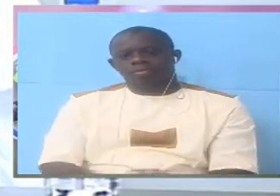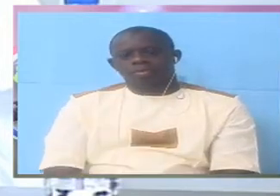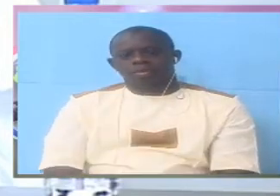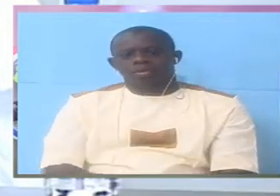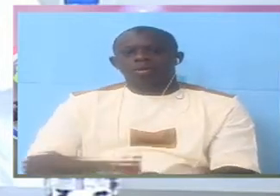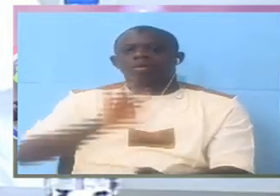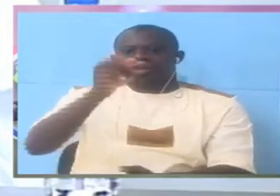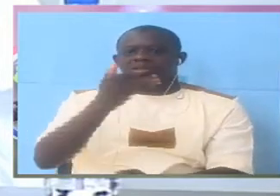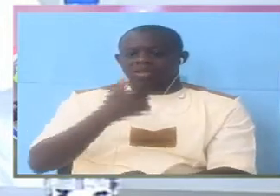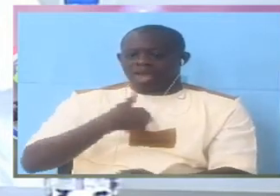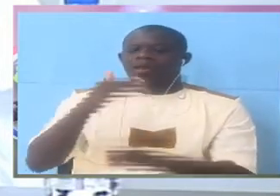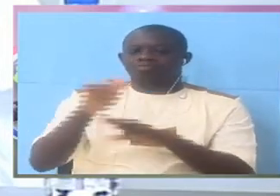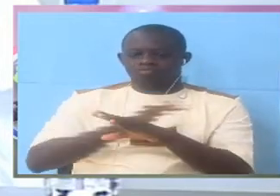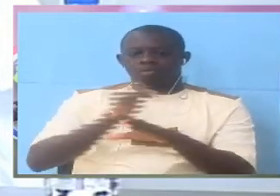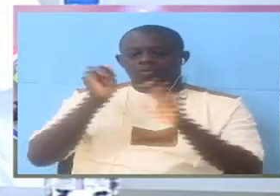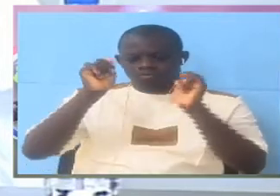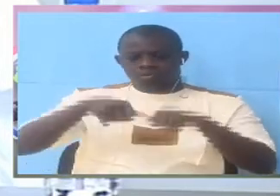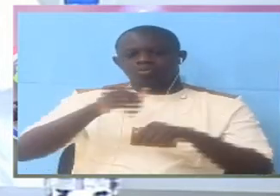Yes, I was.